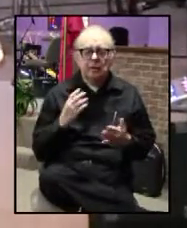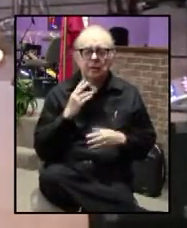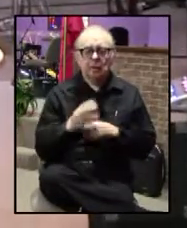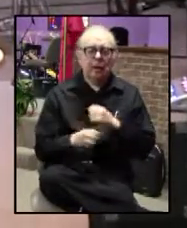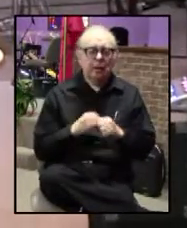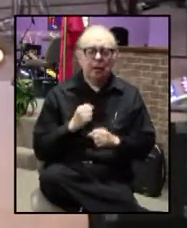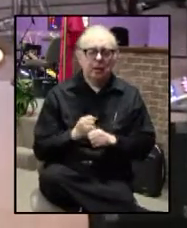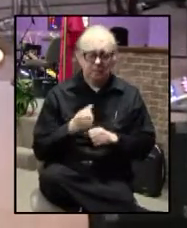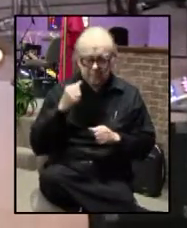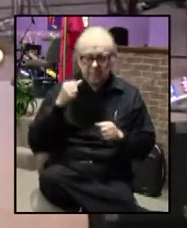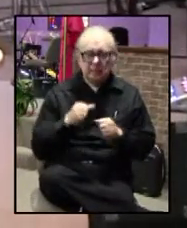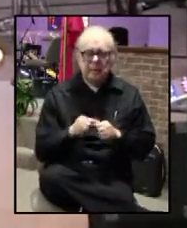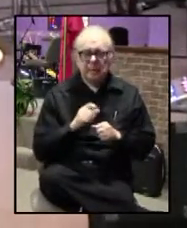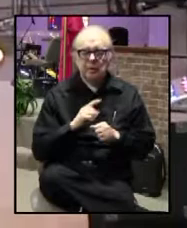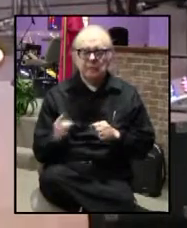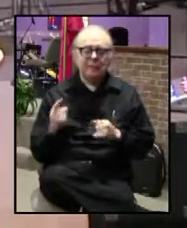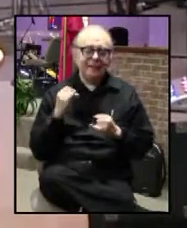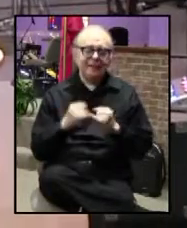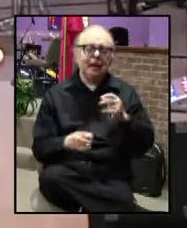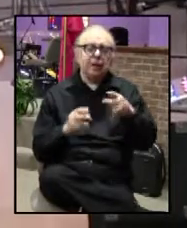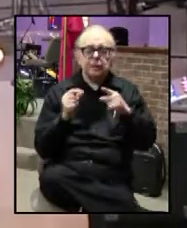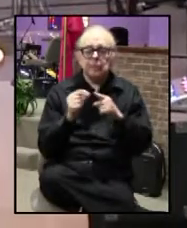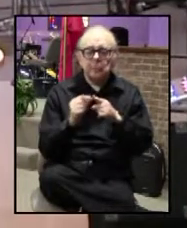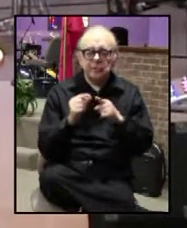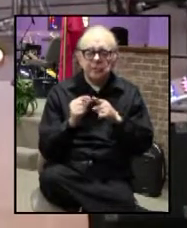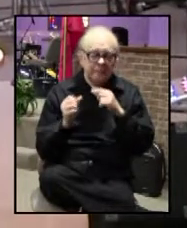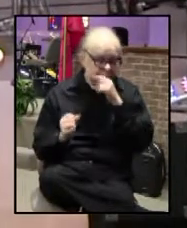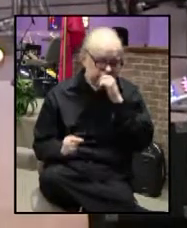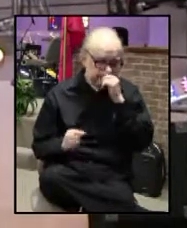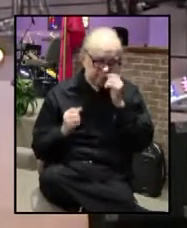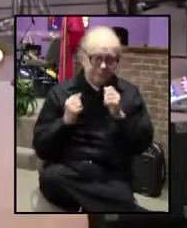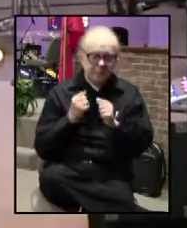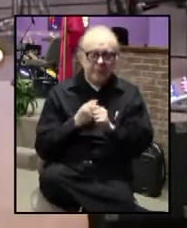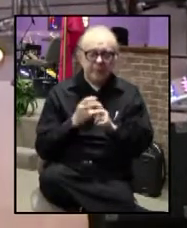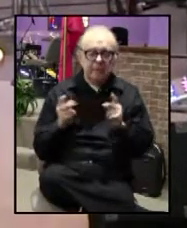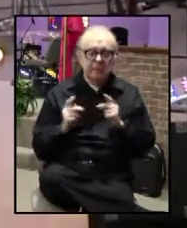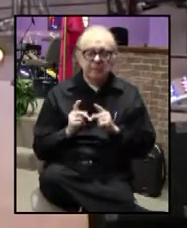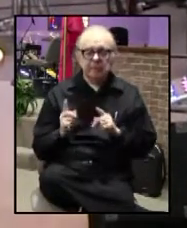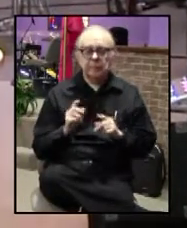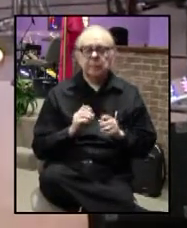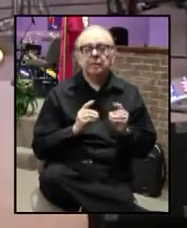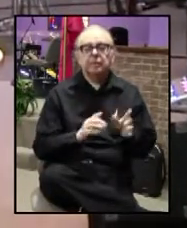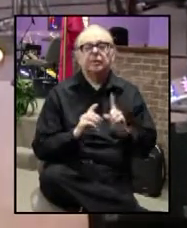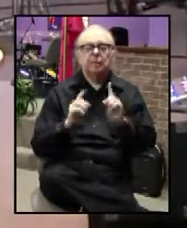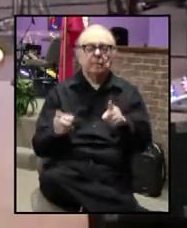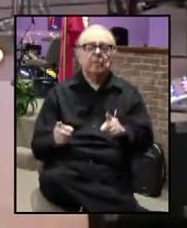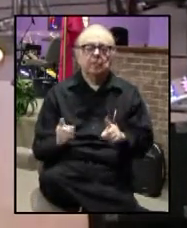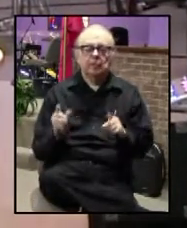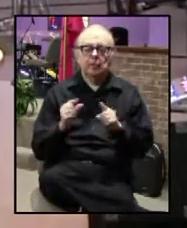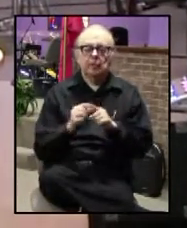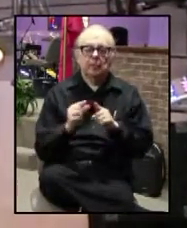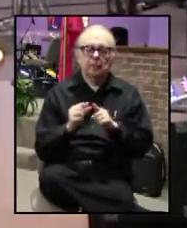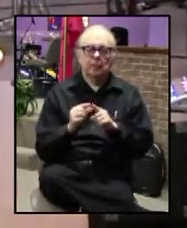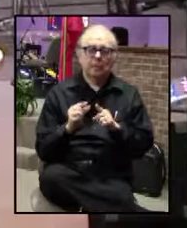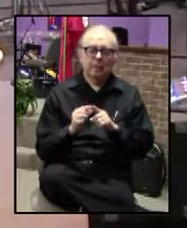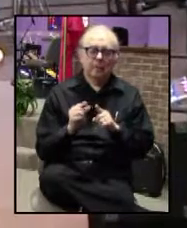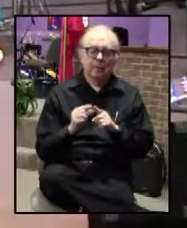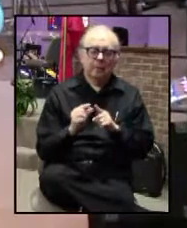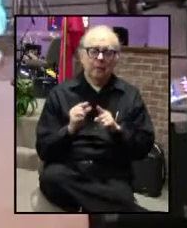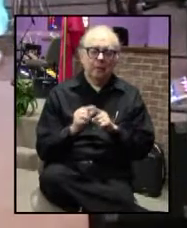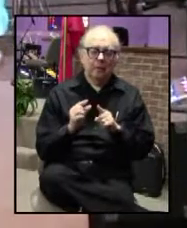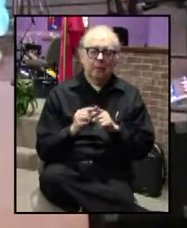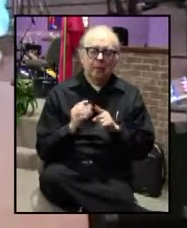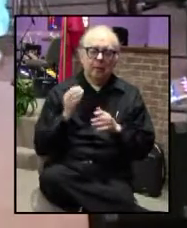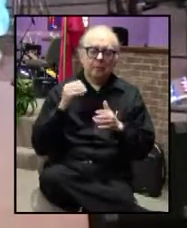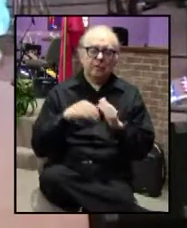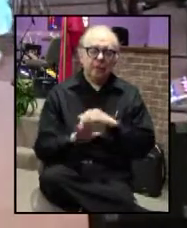They remembered his last words. And everywhere they went, these words were etched into